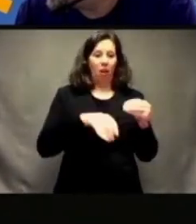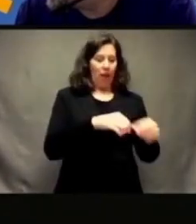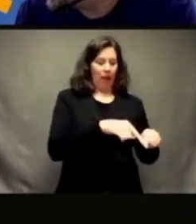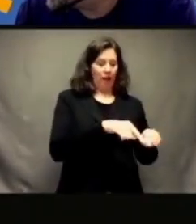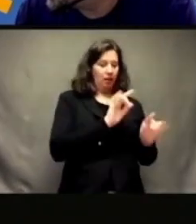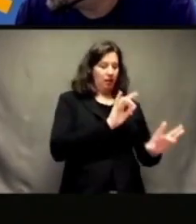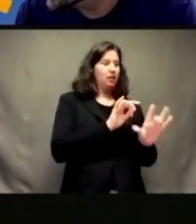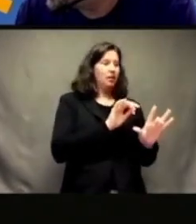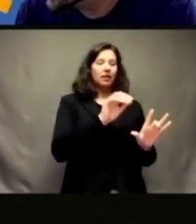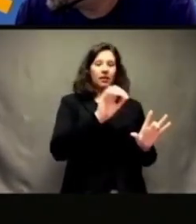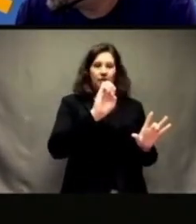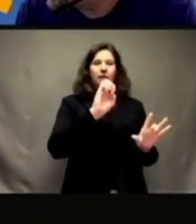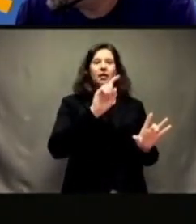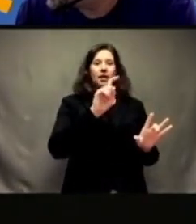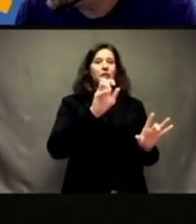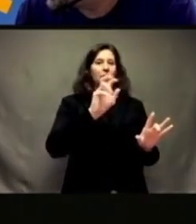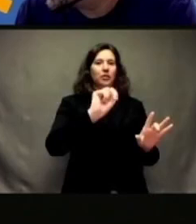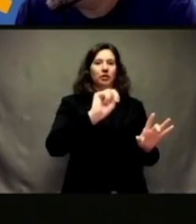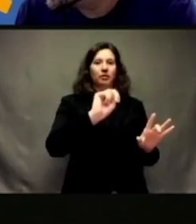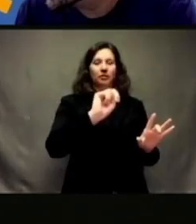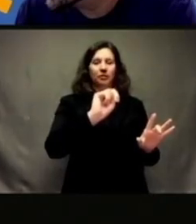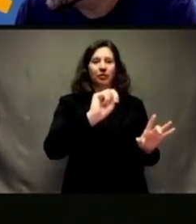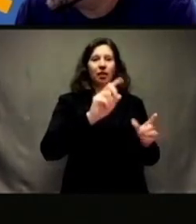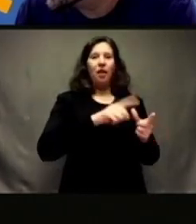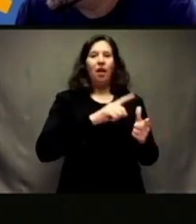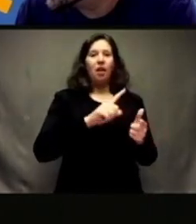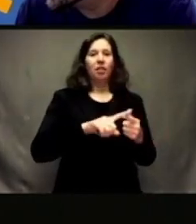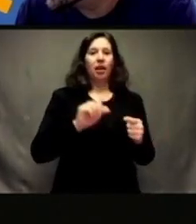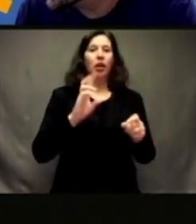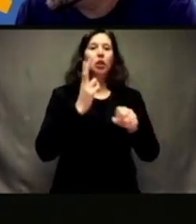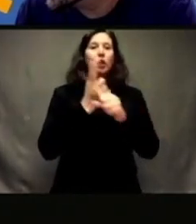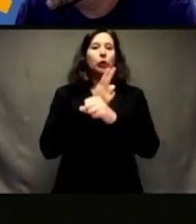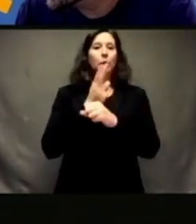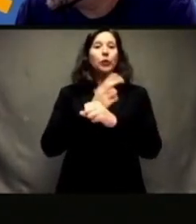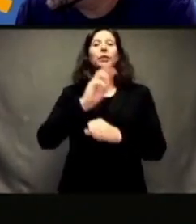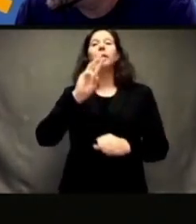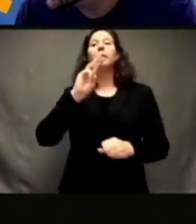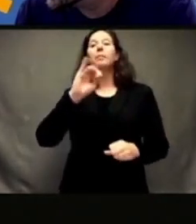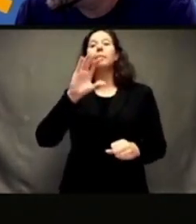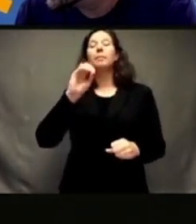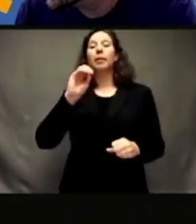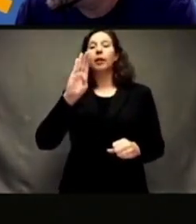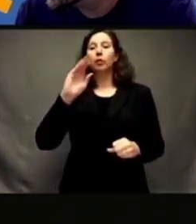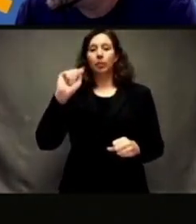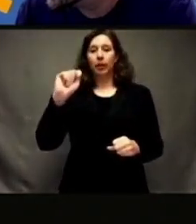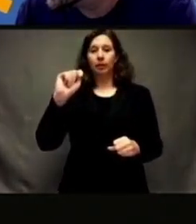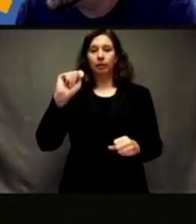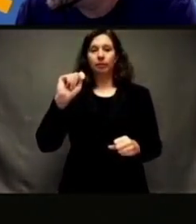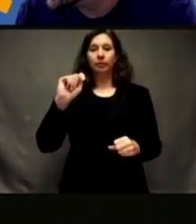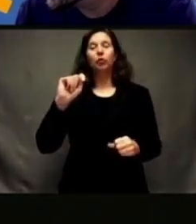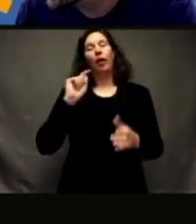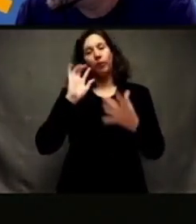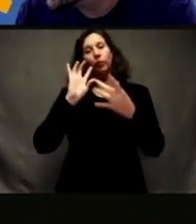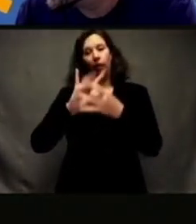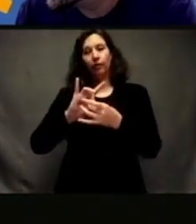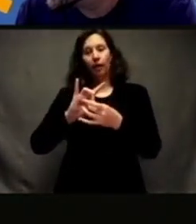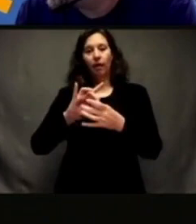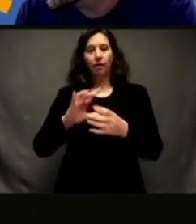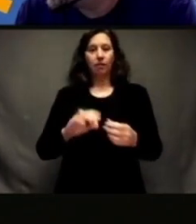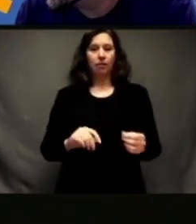again. And for this one, I am going to use the microbit. So I'm going to connect my microbit.